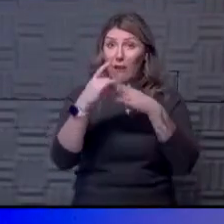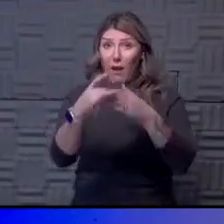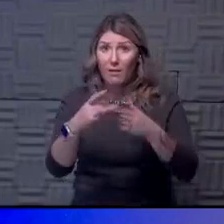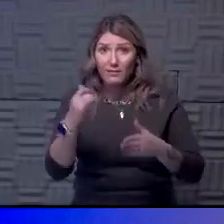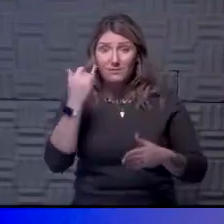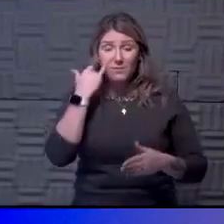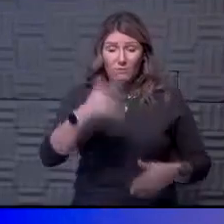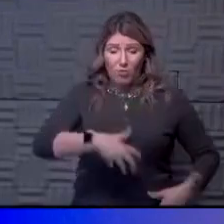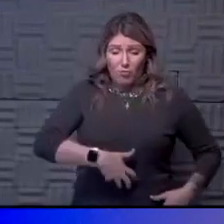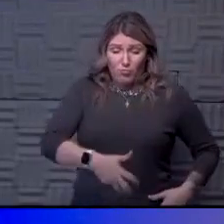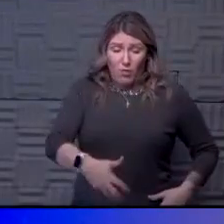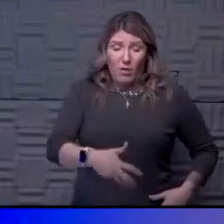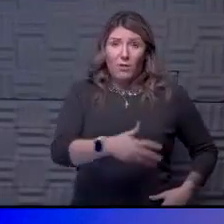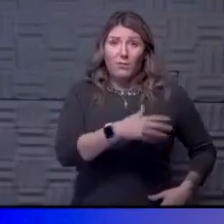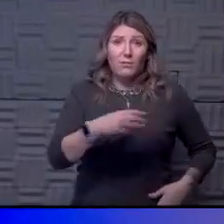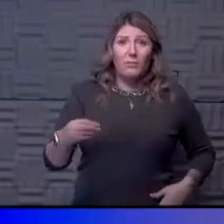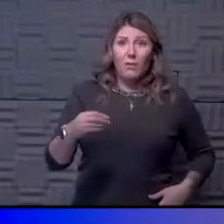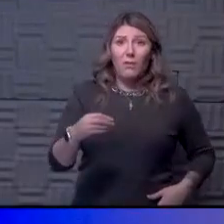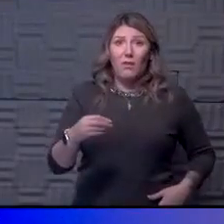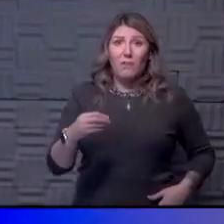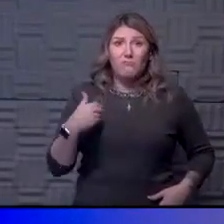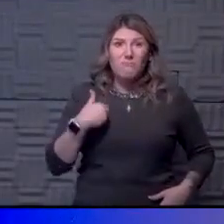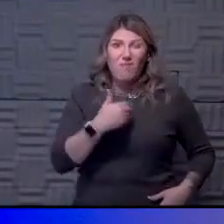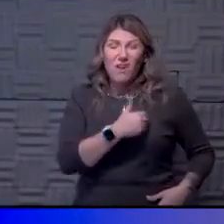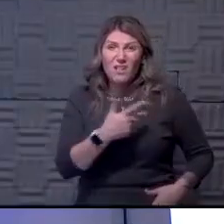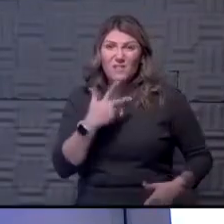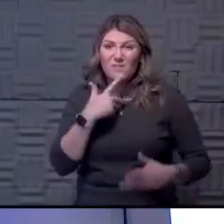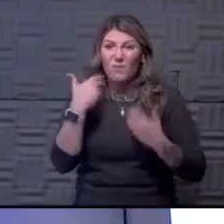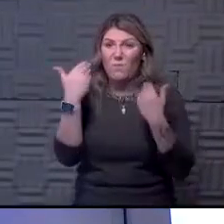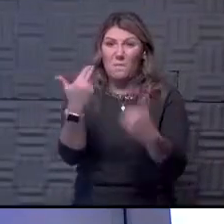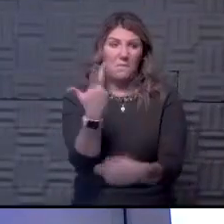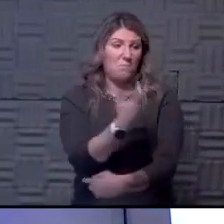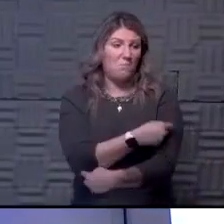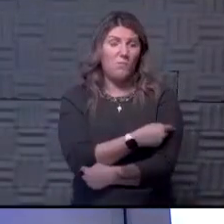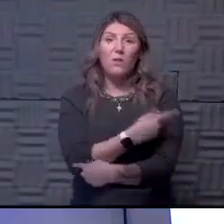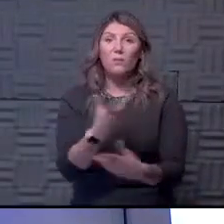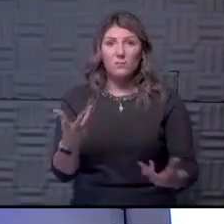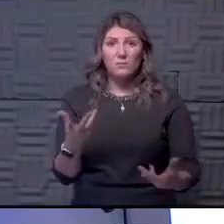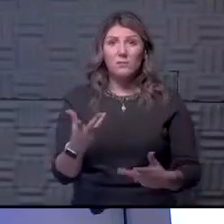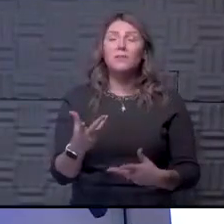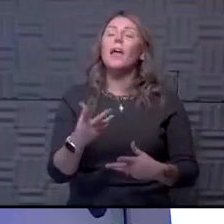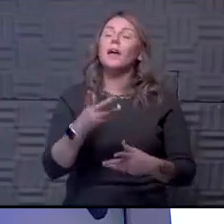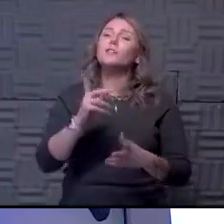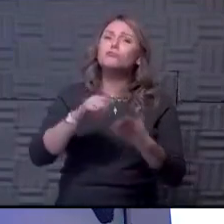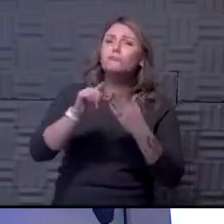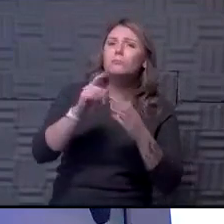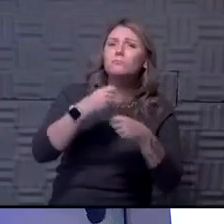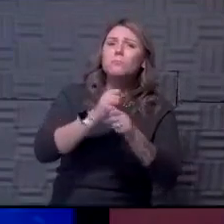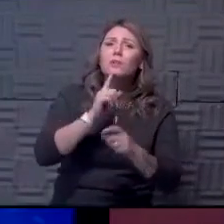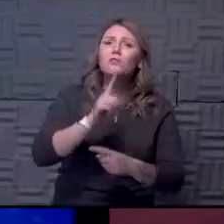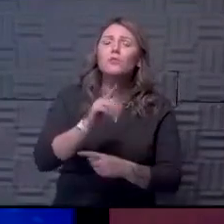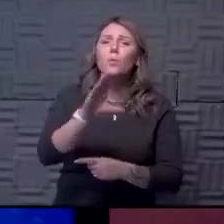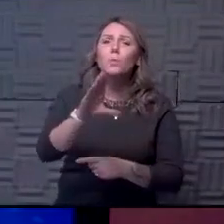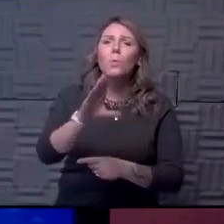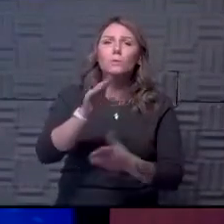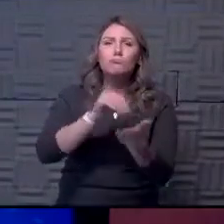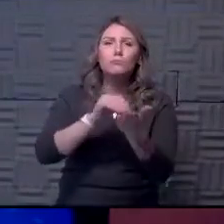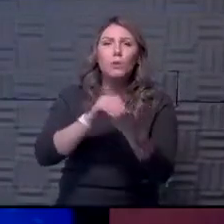are offered that vaccine, go ahead and get the vaccine. Yeah, I think they said make sure your OB doctor agrees that Yeah. there's no concerns,